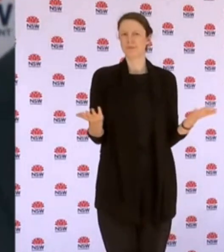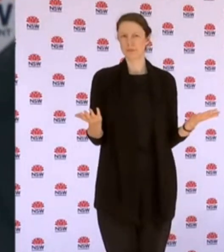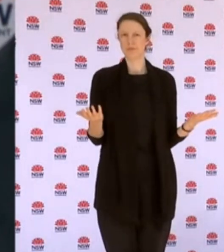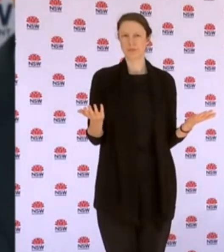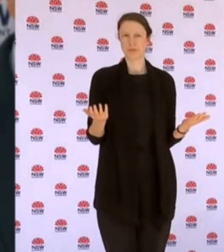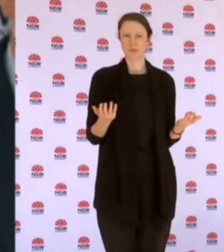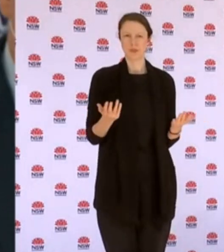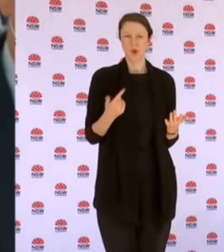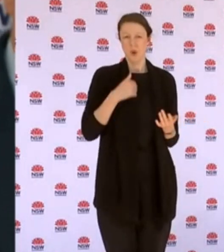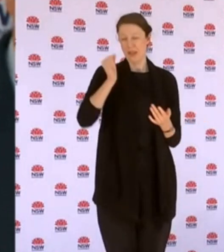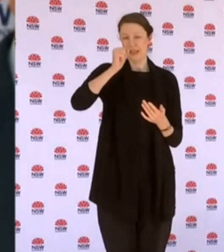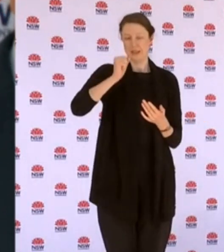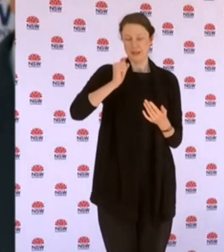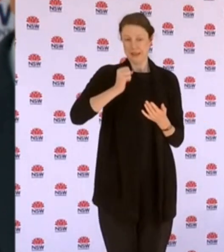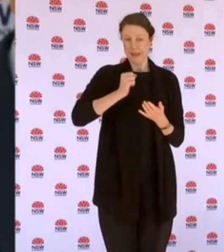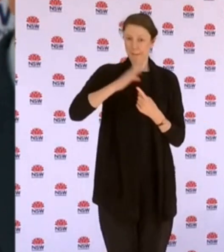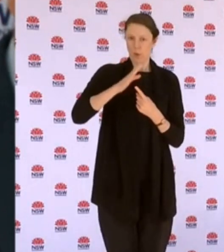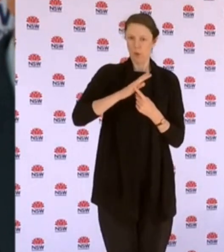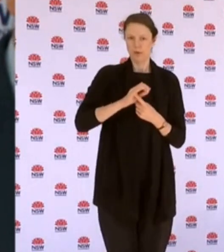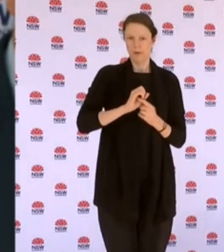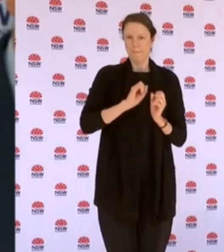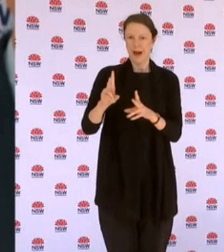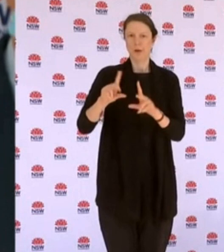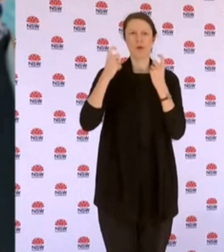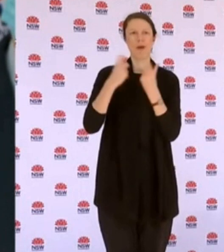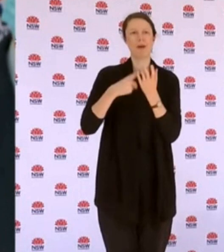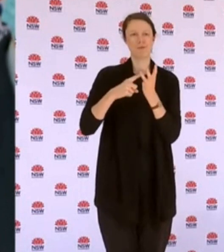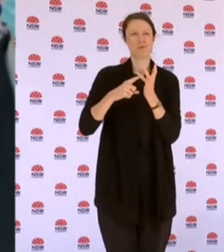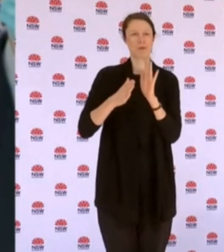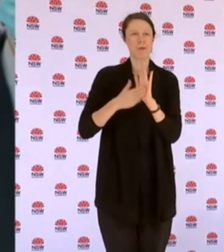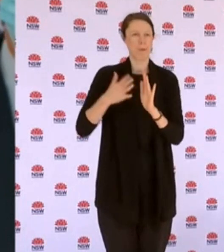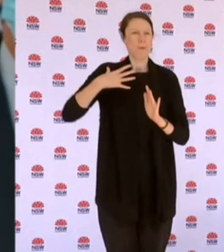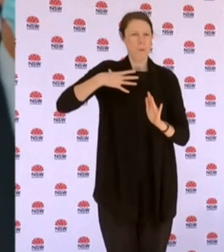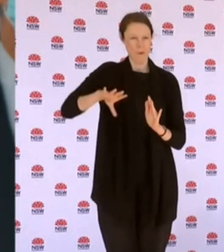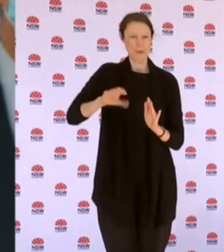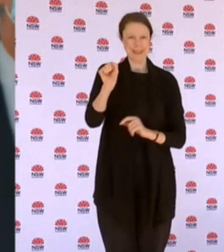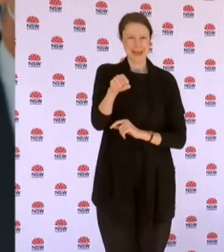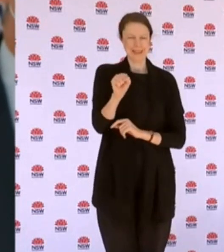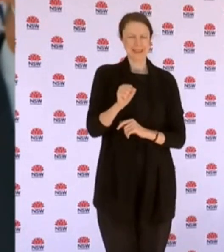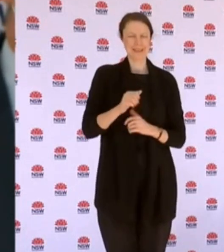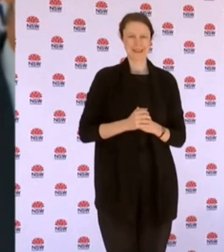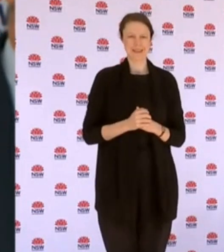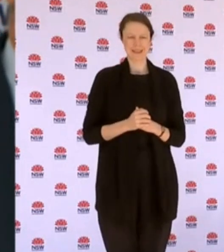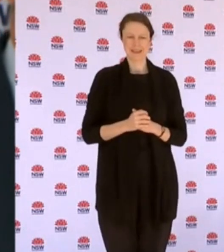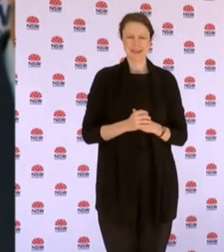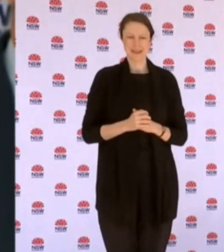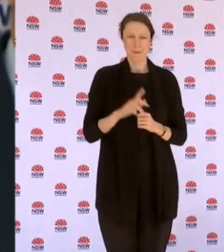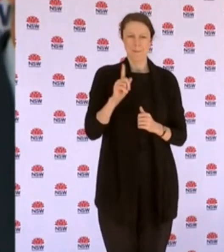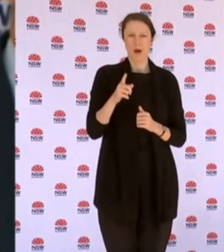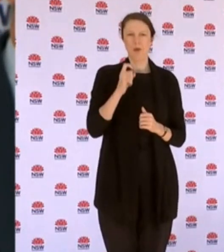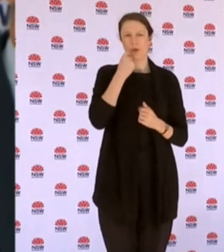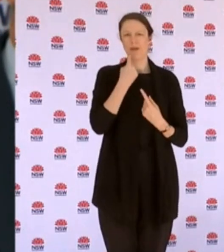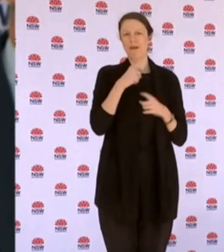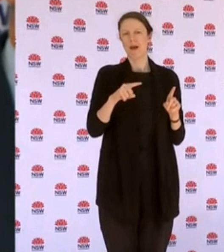kids back to face-to-face learning. And so that's why that's some of the decisions we've taken around that aim. And we'll be able to say something